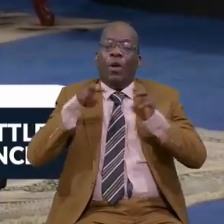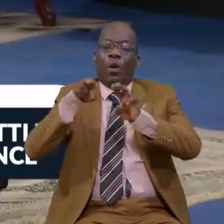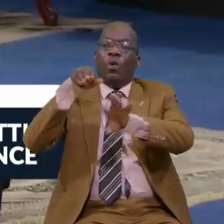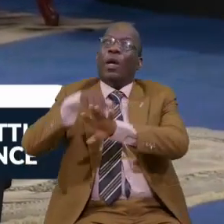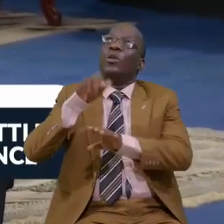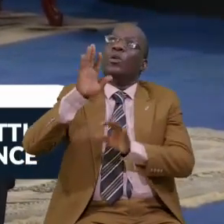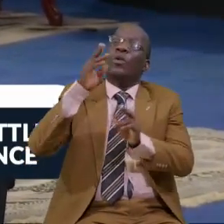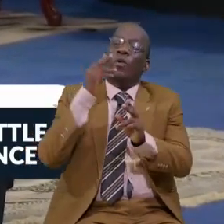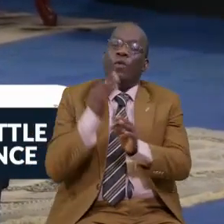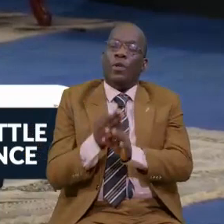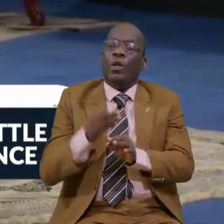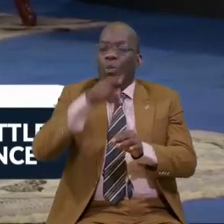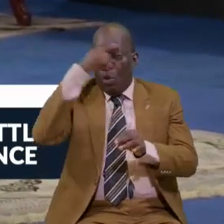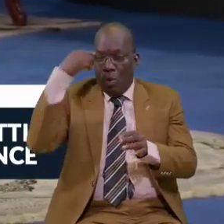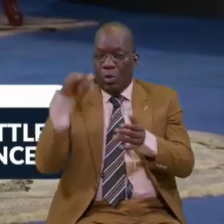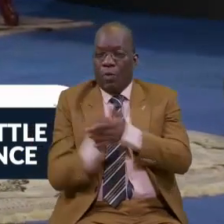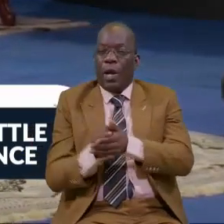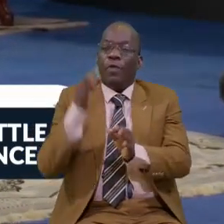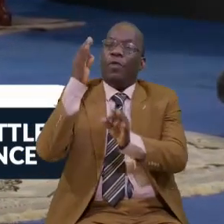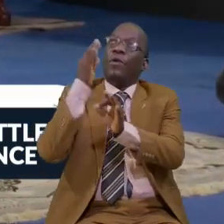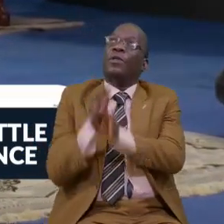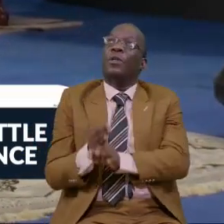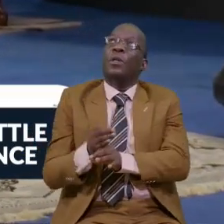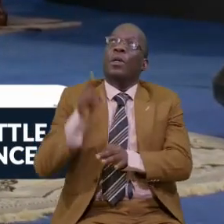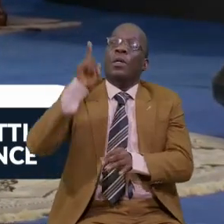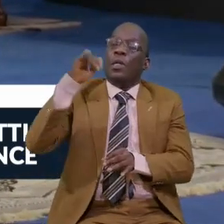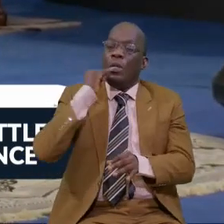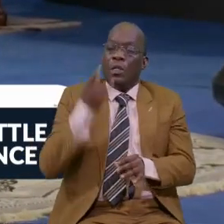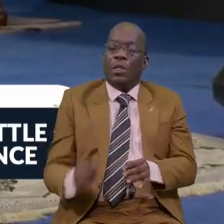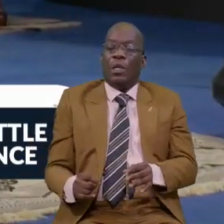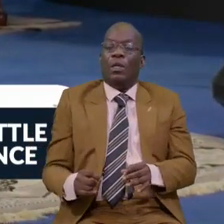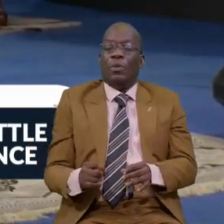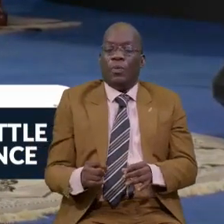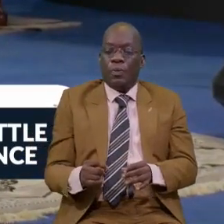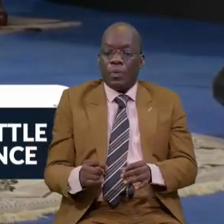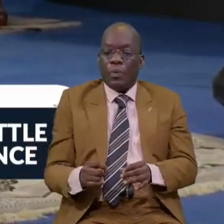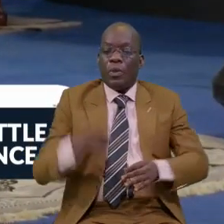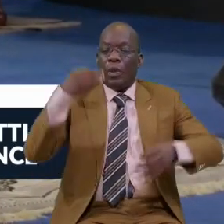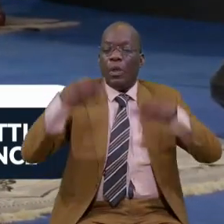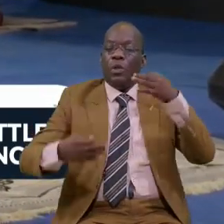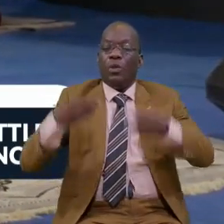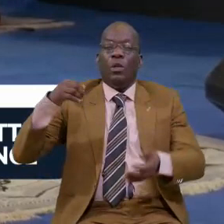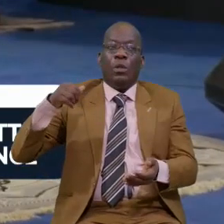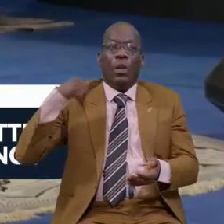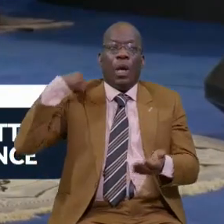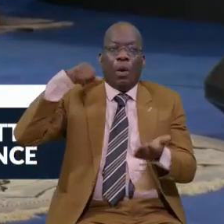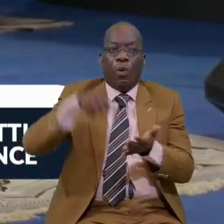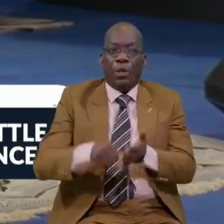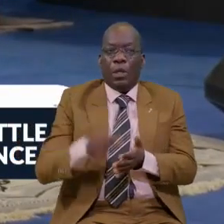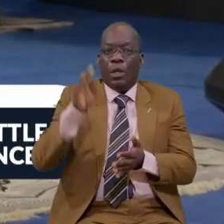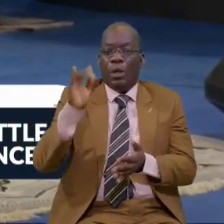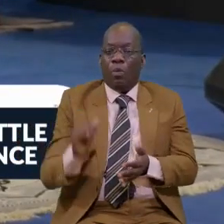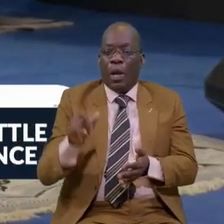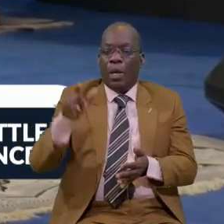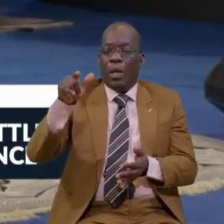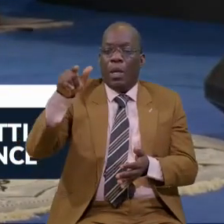basis of your faith, he is the umpire appointed by the Almighty God to